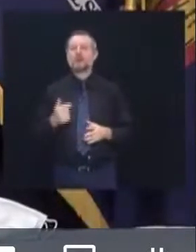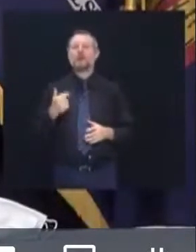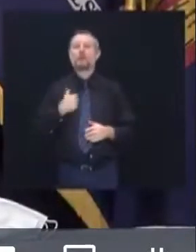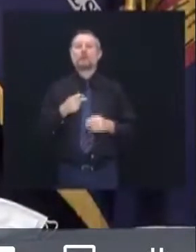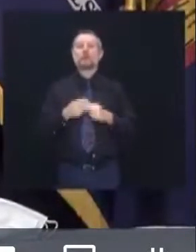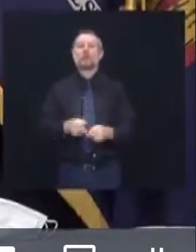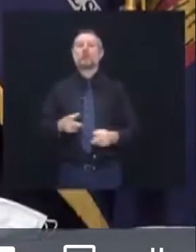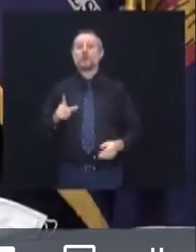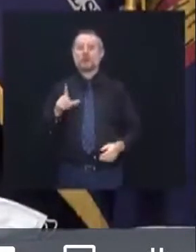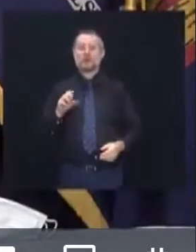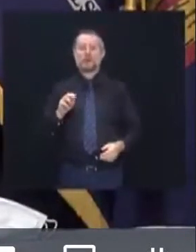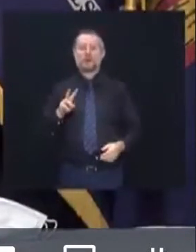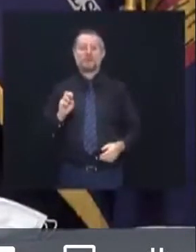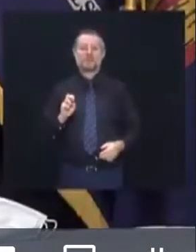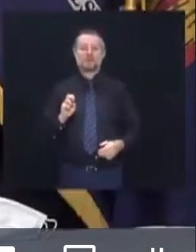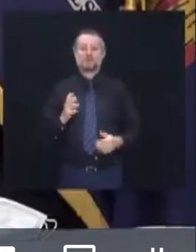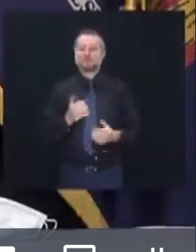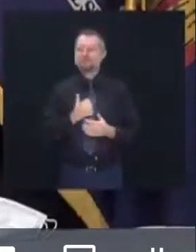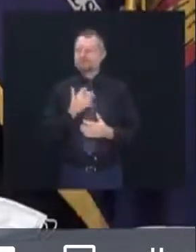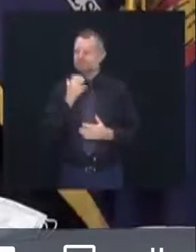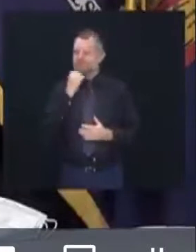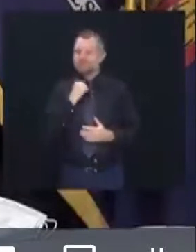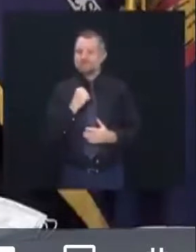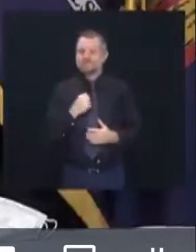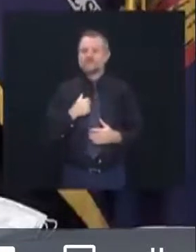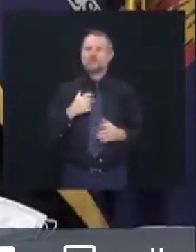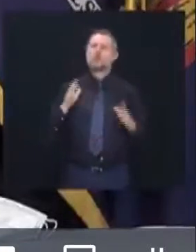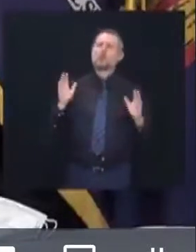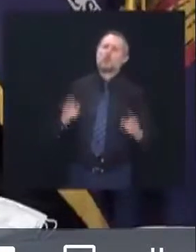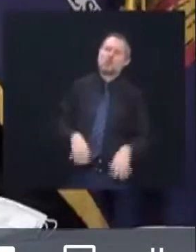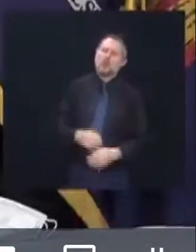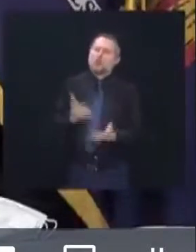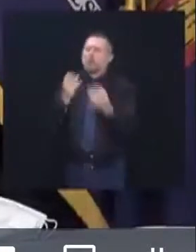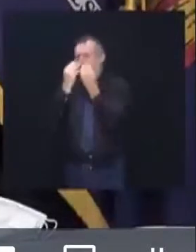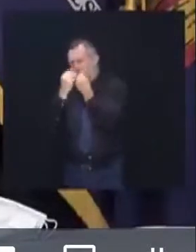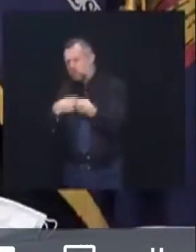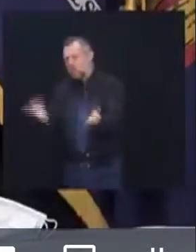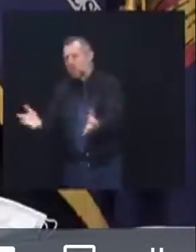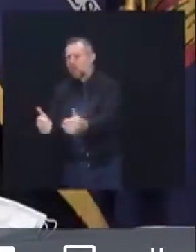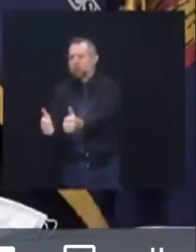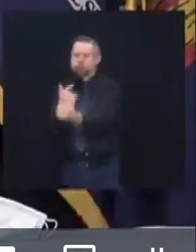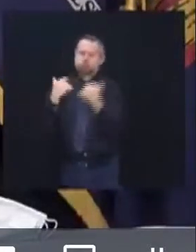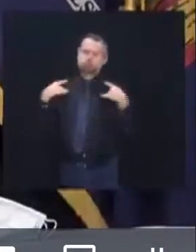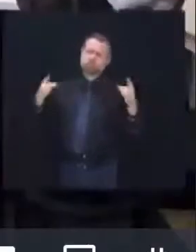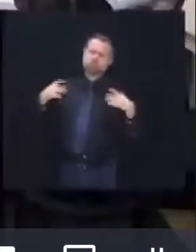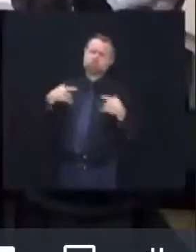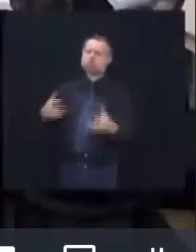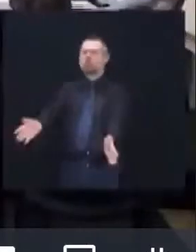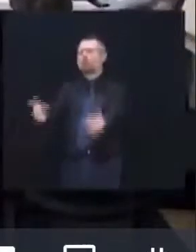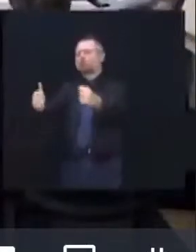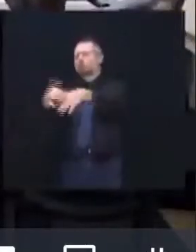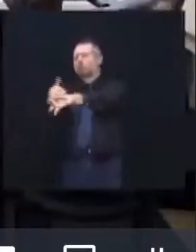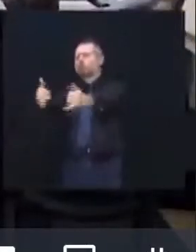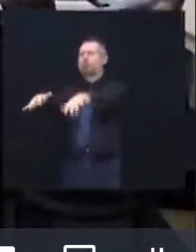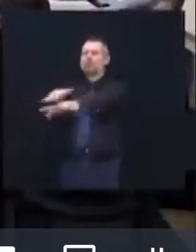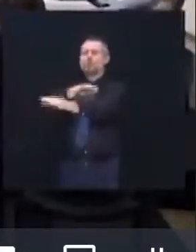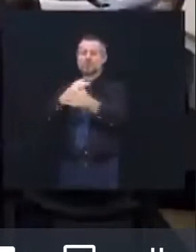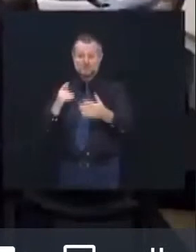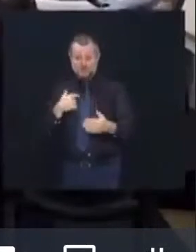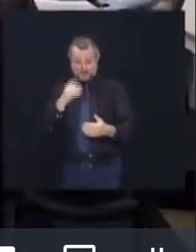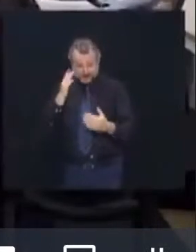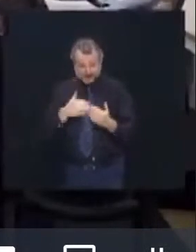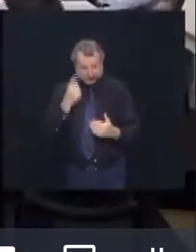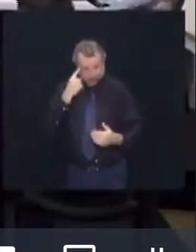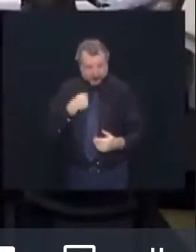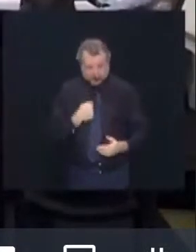It'd be much easier for me to say, everything's great. Go ahead, go party. I'm with you, go party. No, and just back to